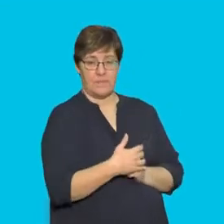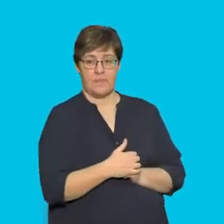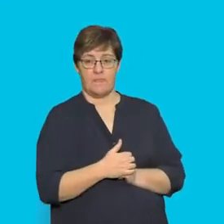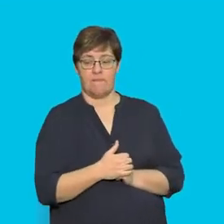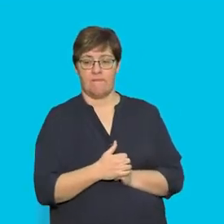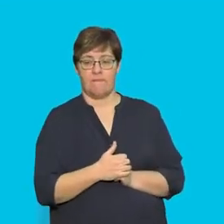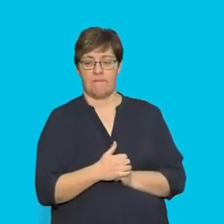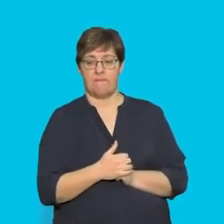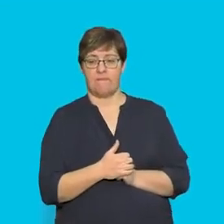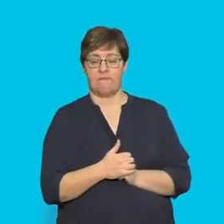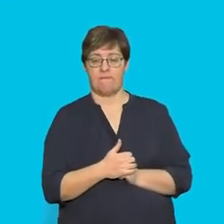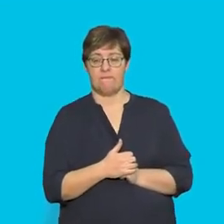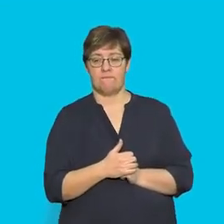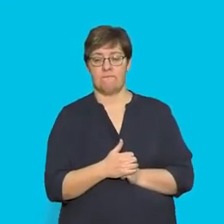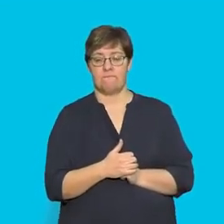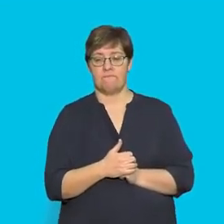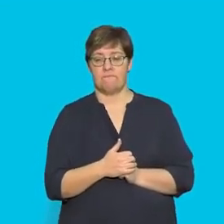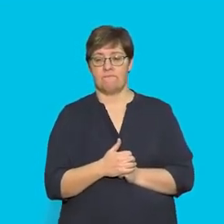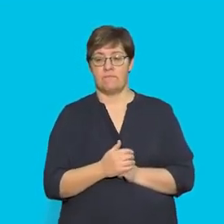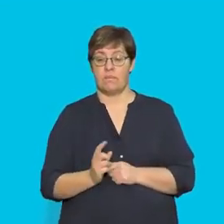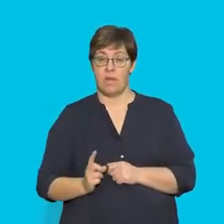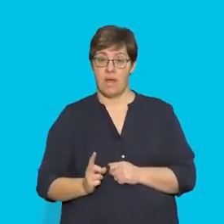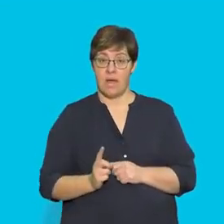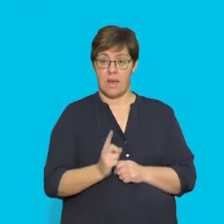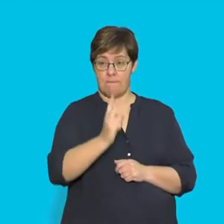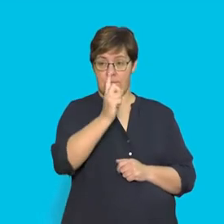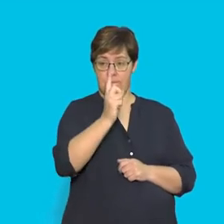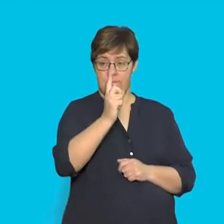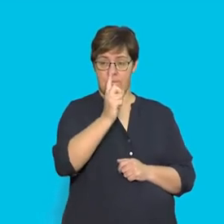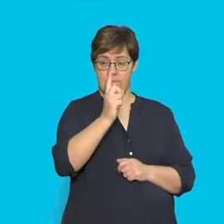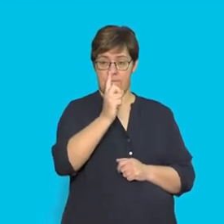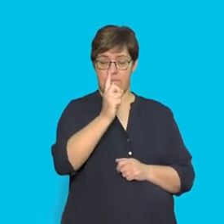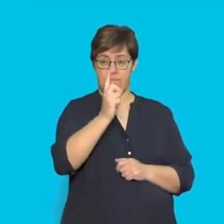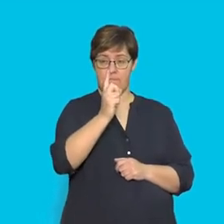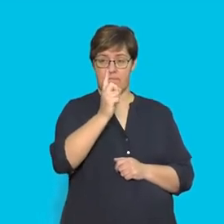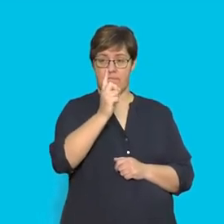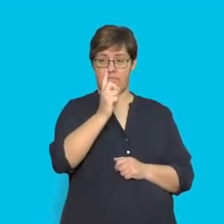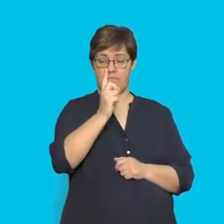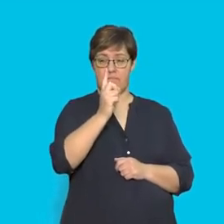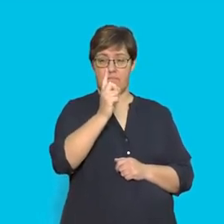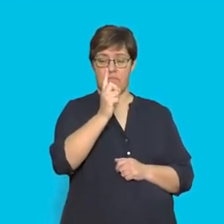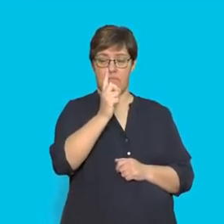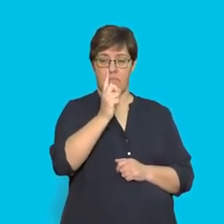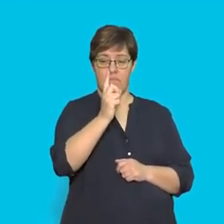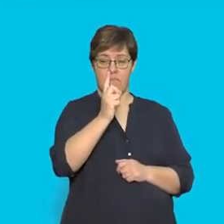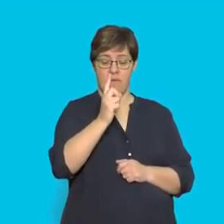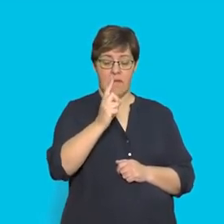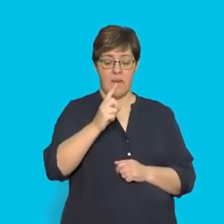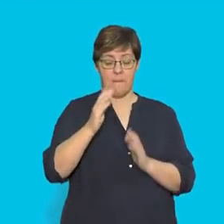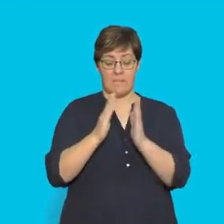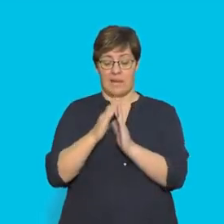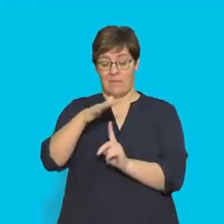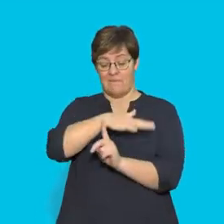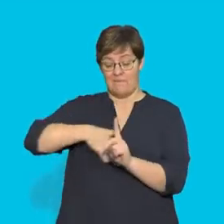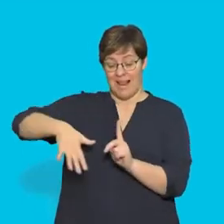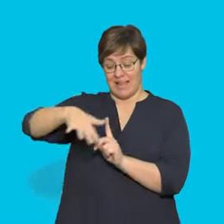I've already said when it's going up over there like that, the field lines, the magnetic field